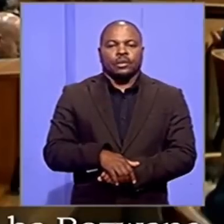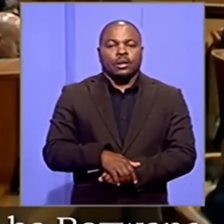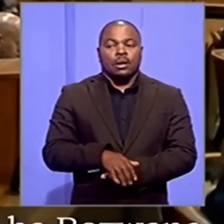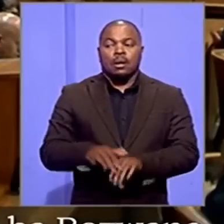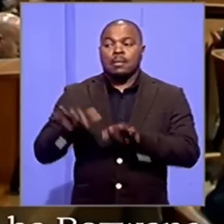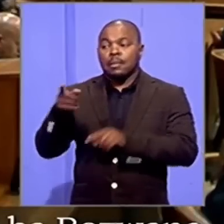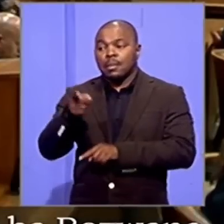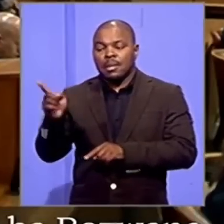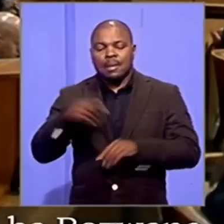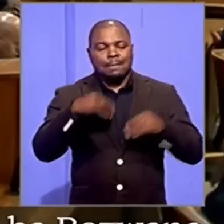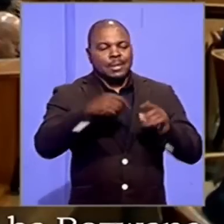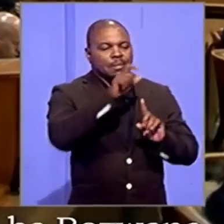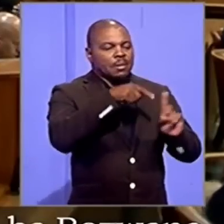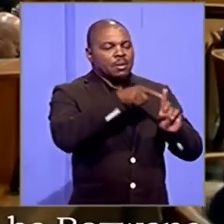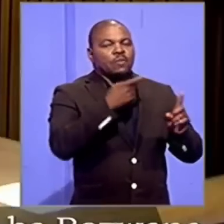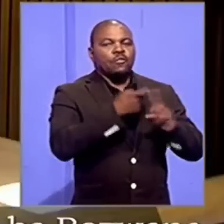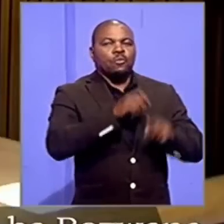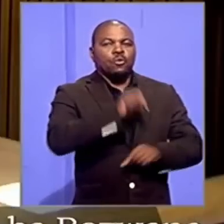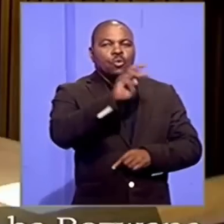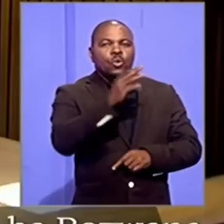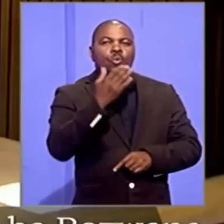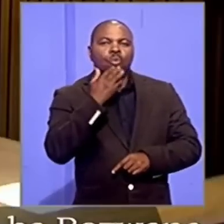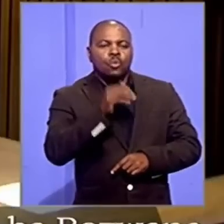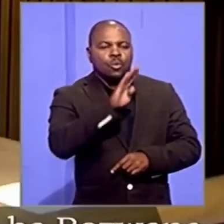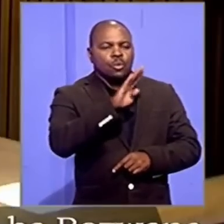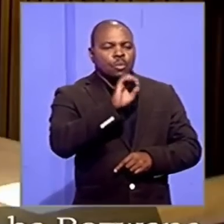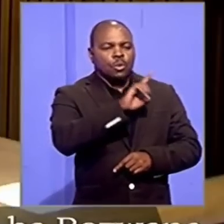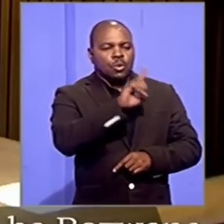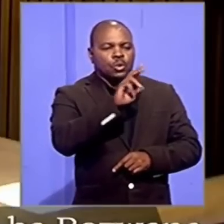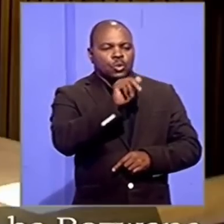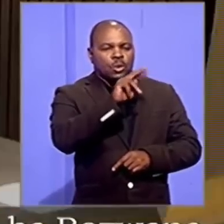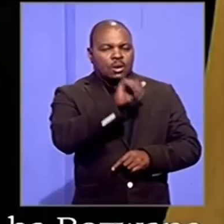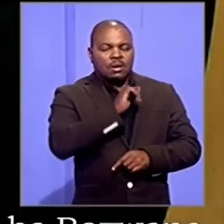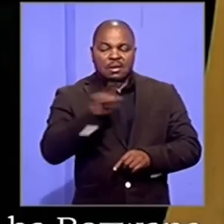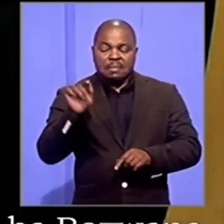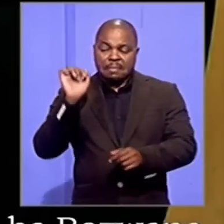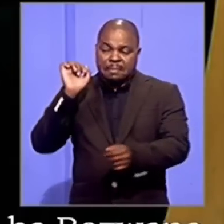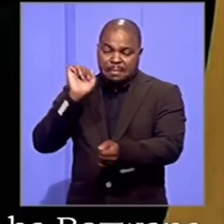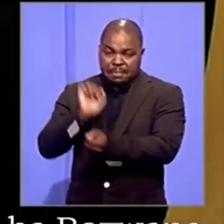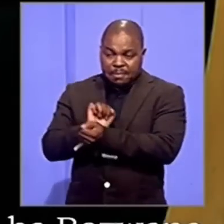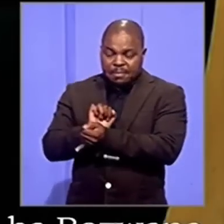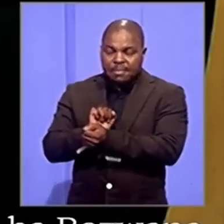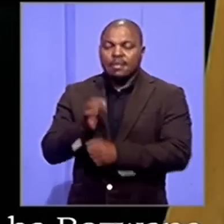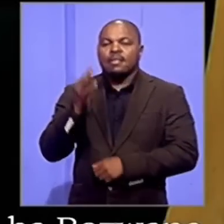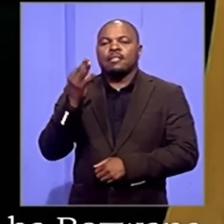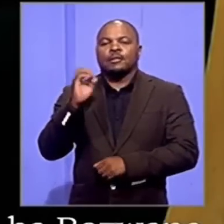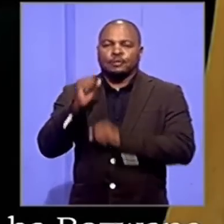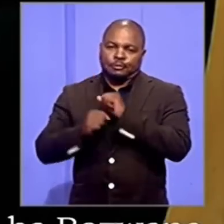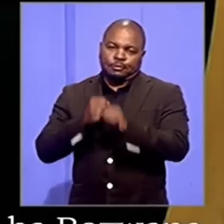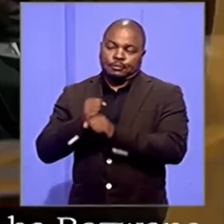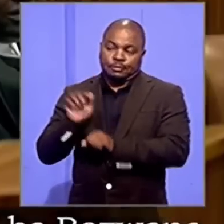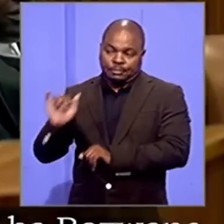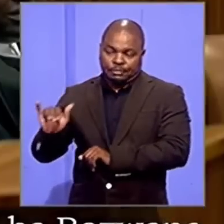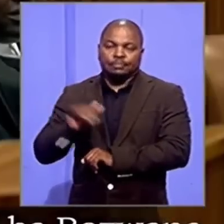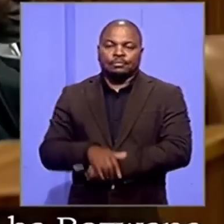ba rakgwebo wa Northwest wa Ndile Pozwana ba lahletšwe kgolegong mengwaga ye 30.